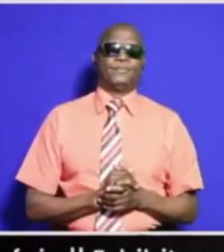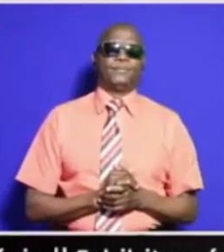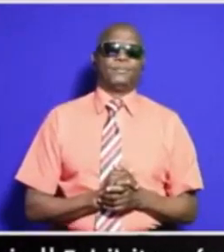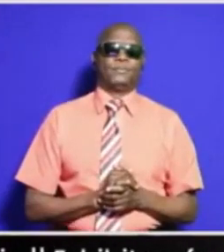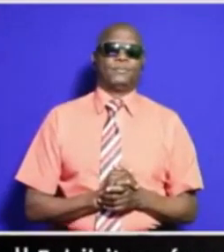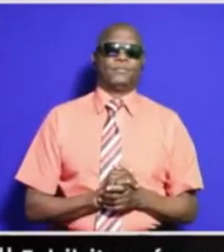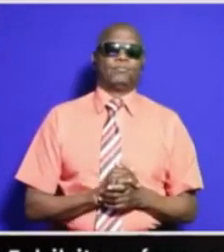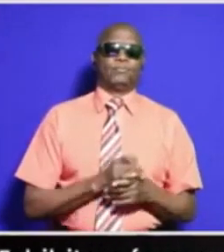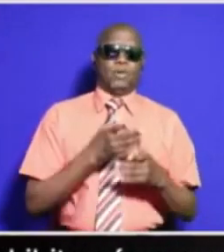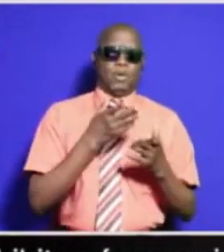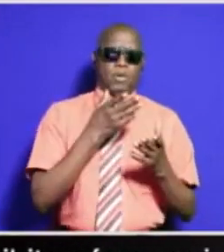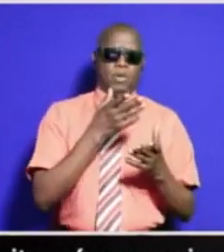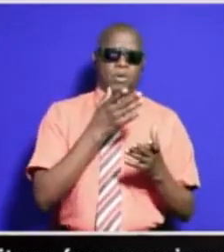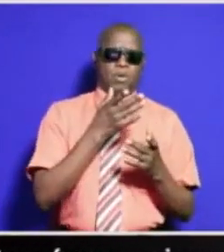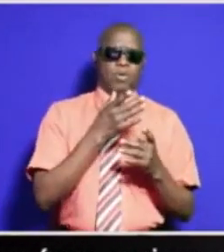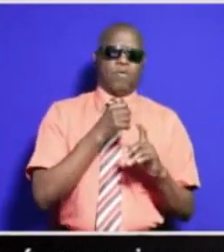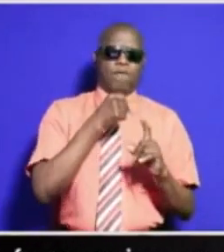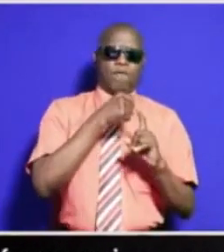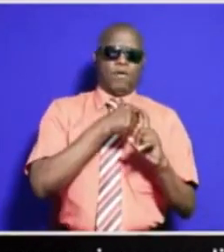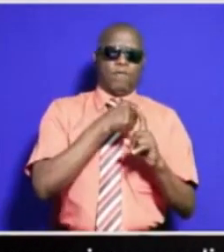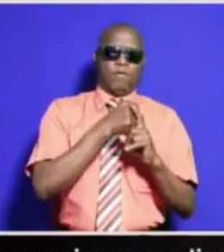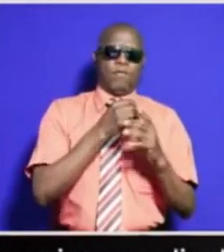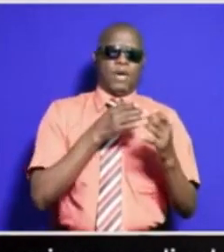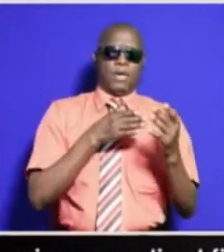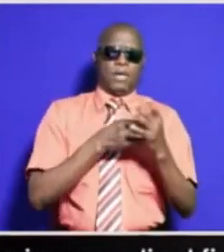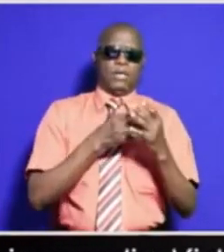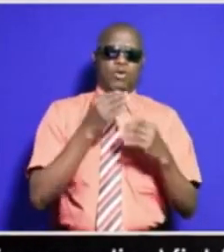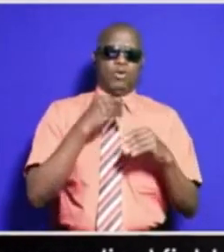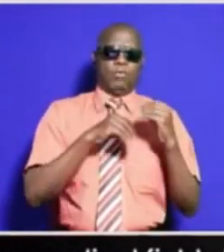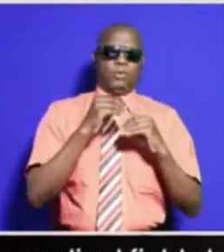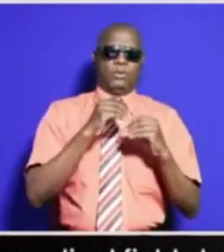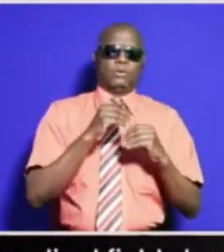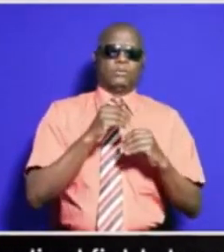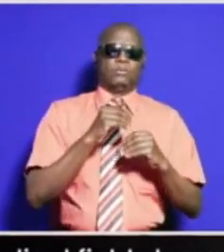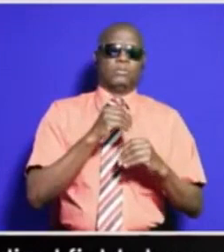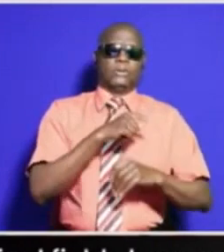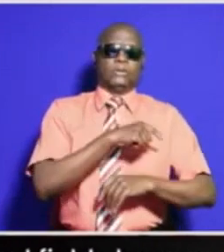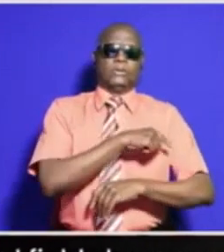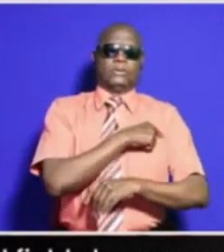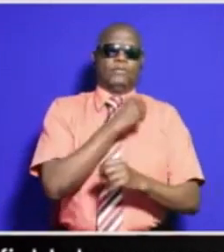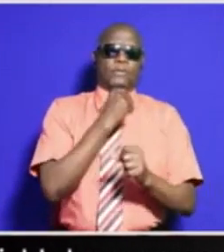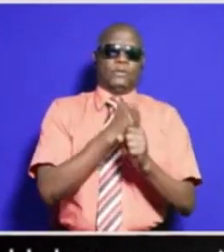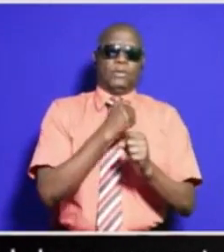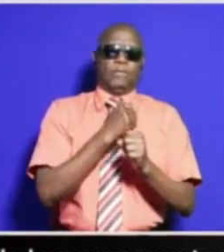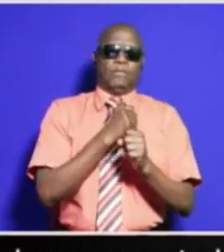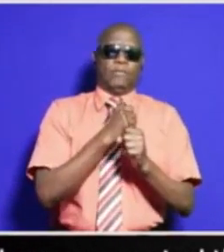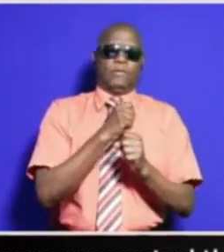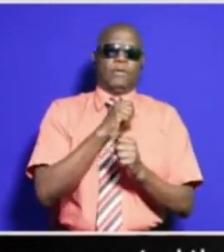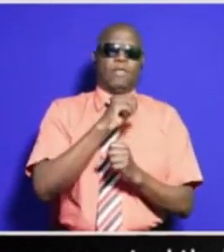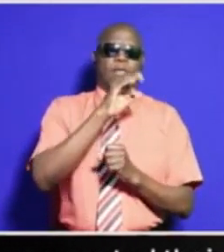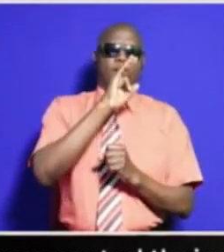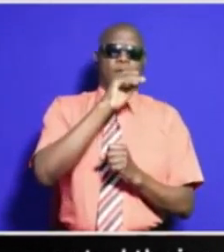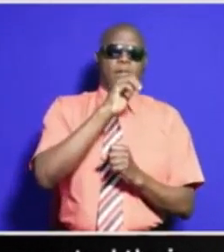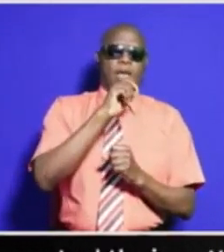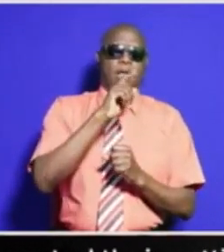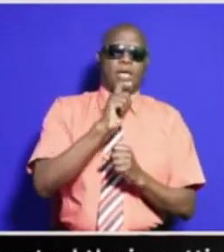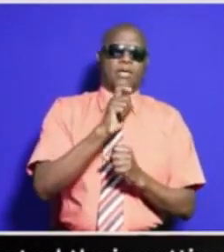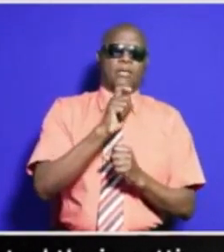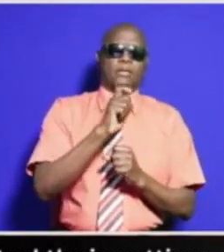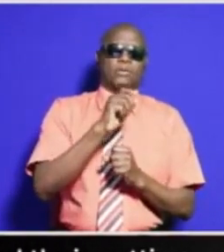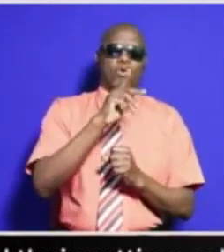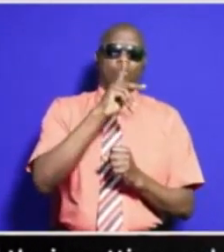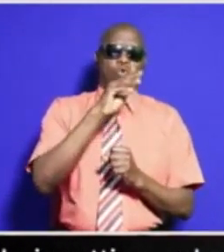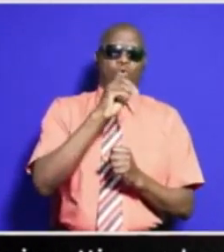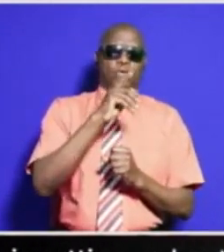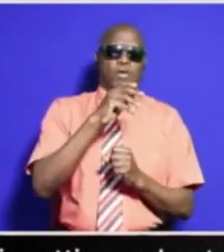In a bid to accelerate the fight against corruption in the country, the Chief of Staff and Head of Public Service, Felix Kosgei, has met